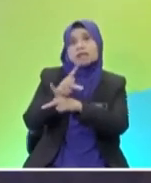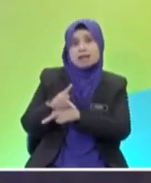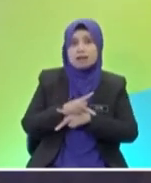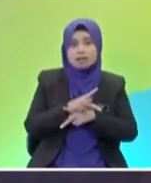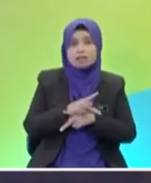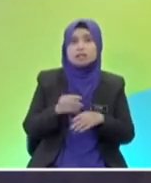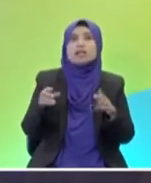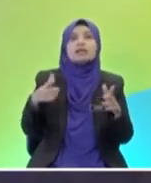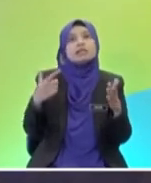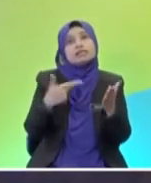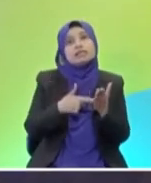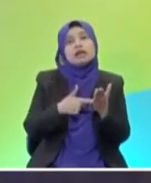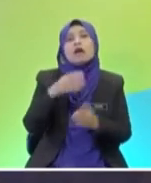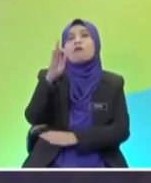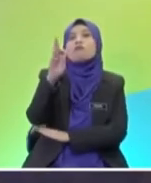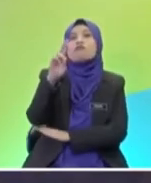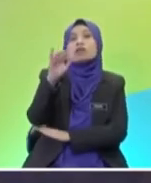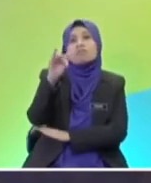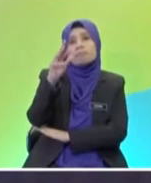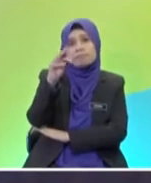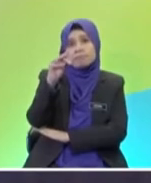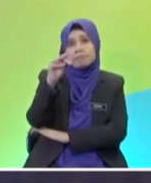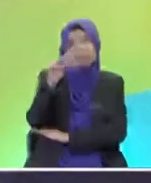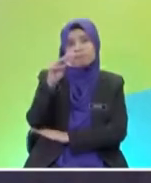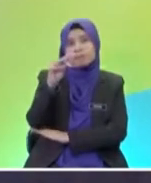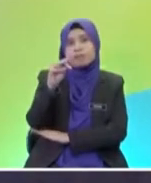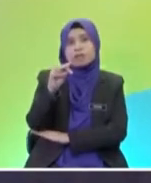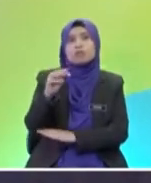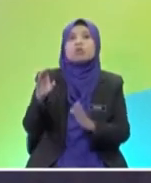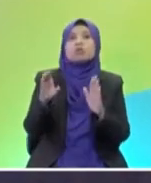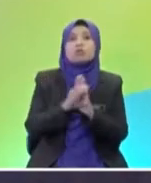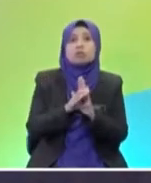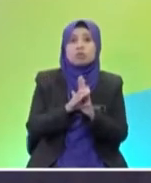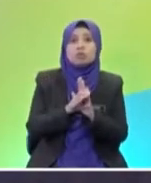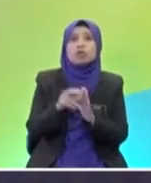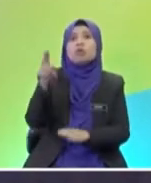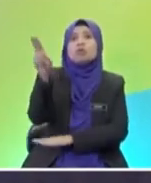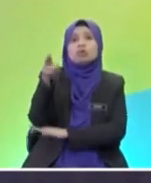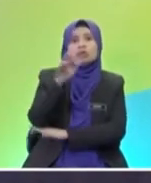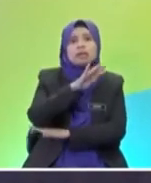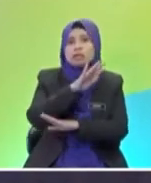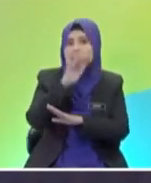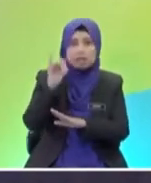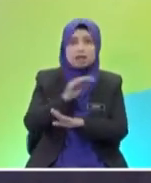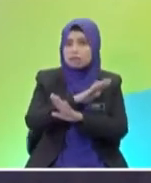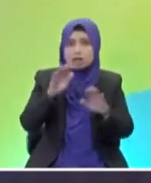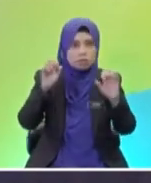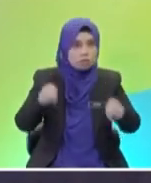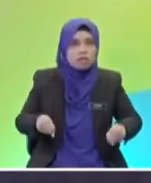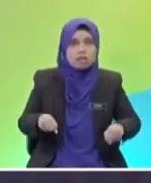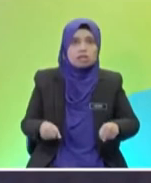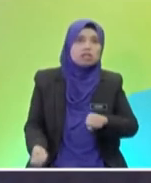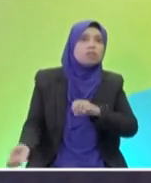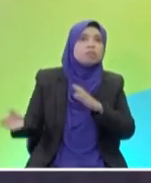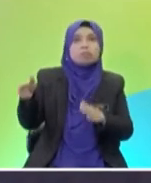Frim. Yes, okay. Frim. I haven't been to that one. Yeah. So these are the forest reserves we have now. Malaysia. Actually, got so many forest reserves in Malaysia.